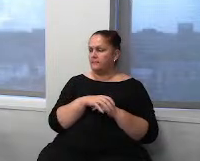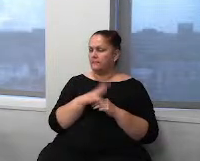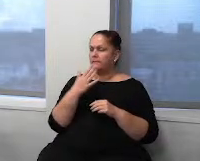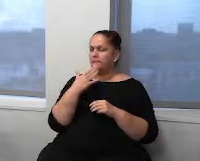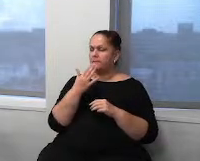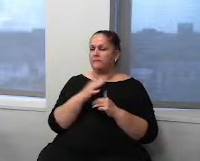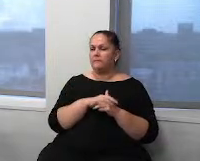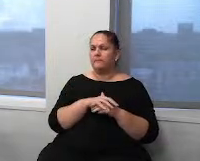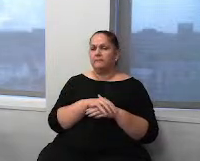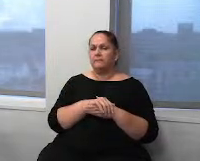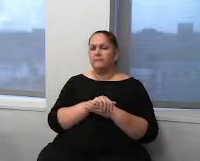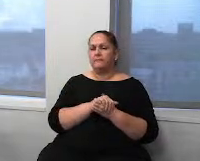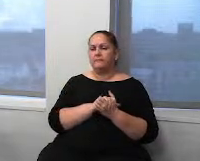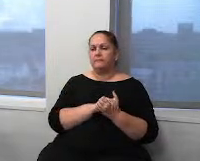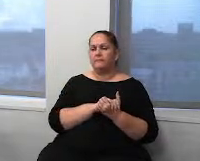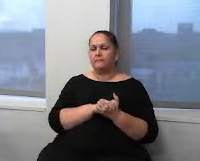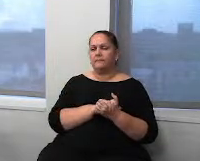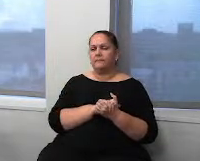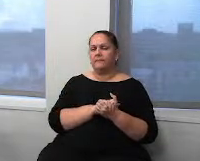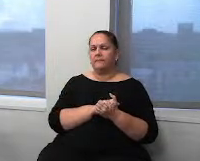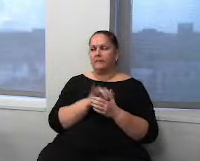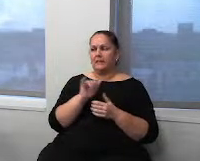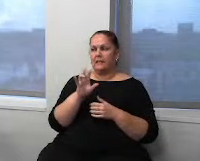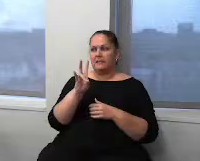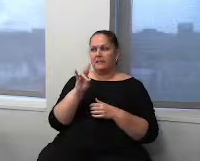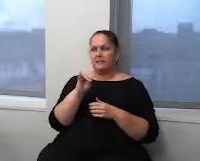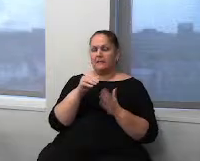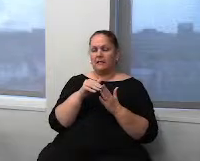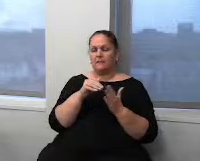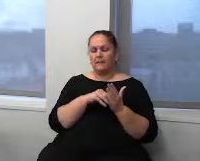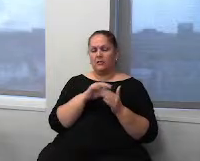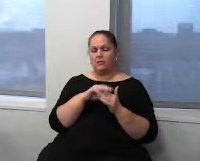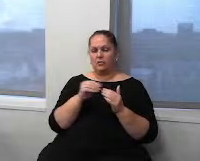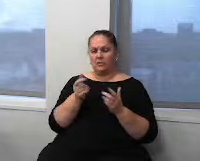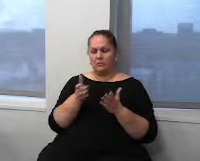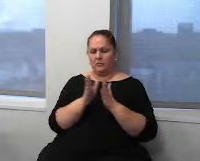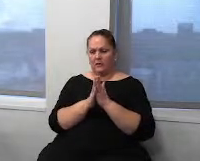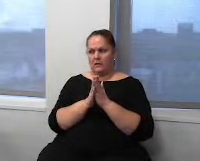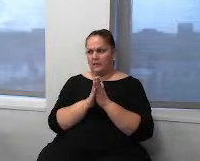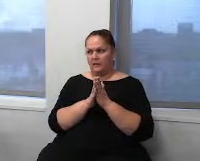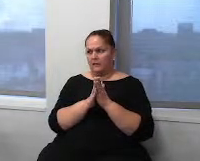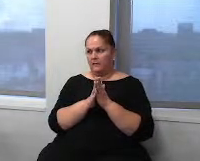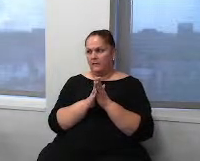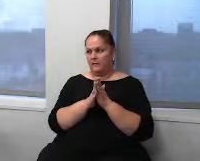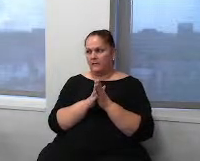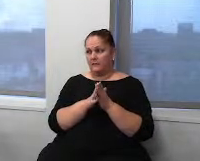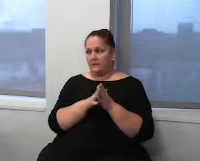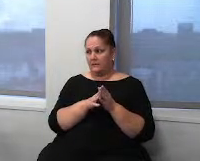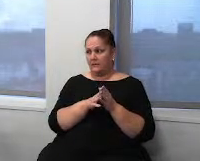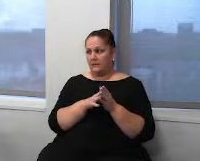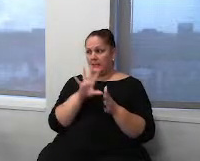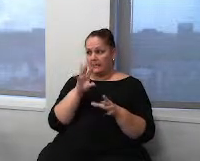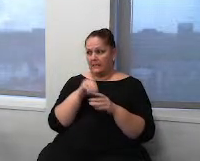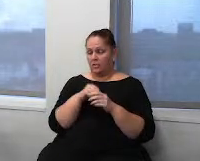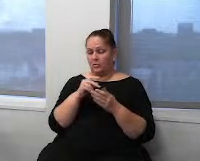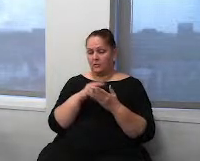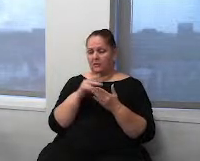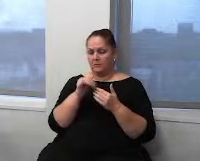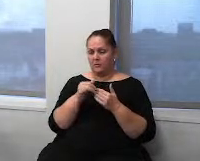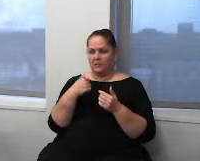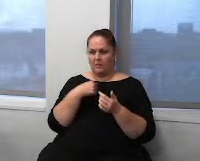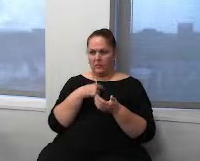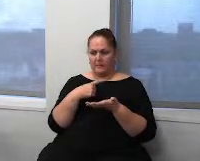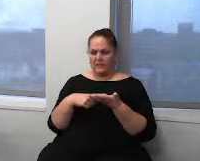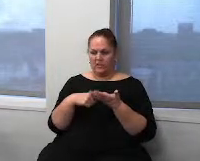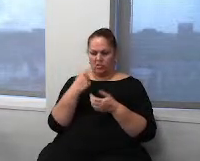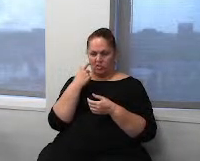million. Go ahead. Okay, thank you. So that $70 million in requested ratepayer funds necessarily